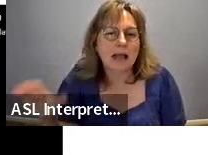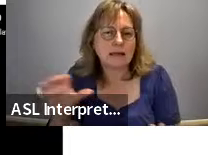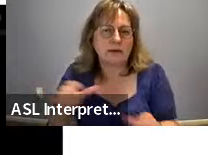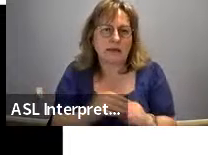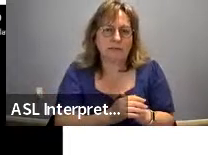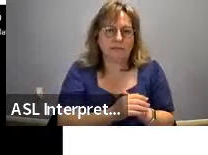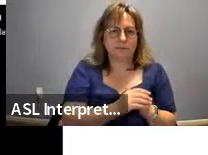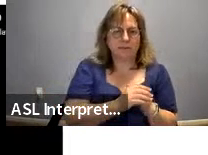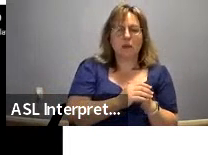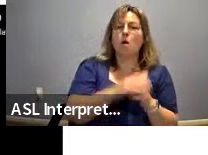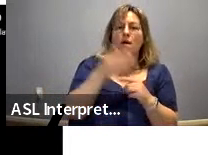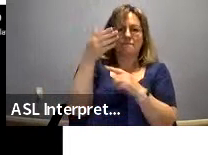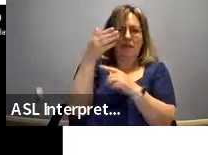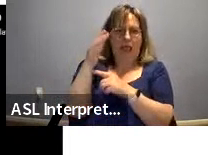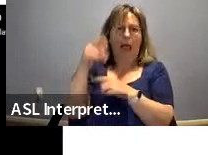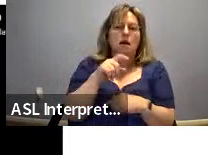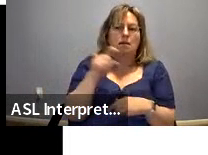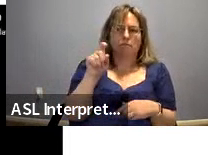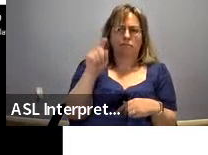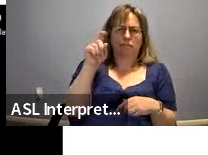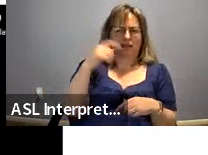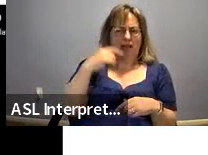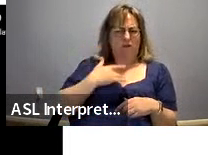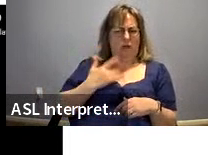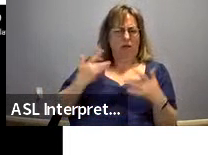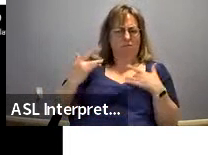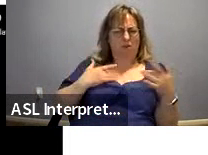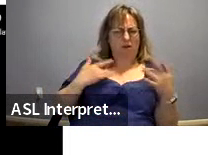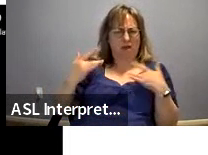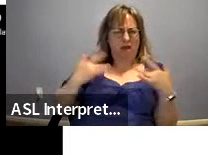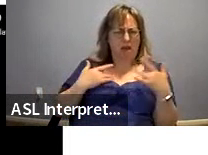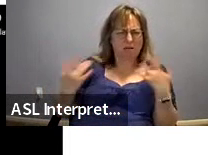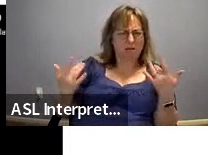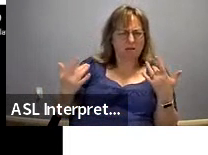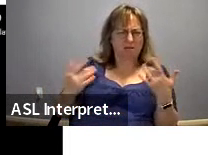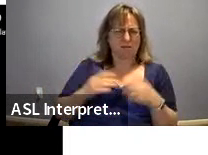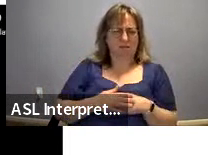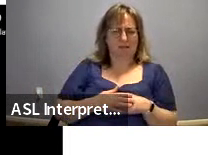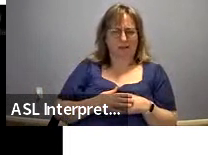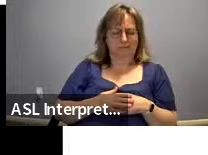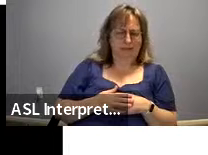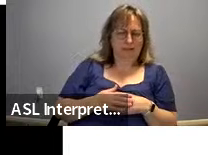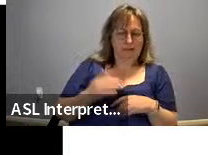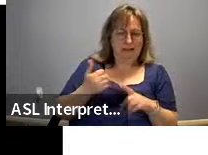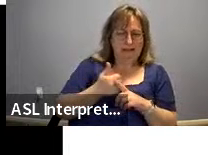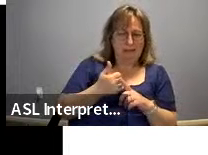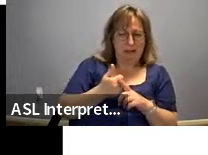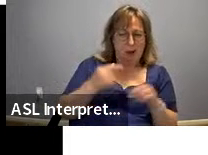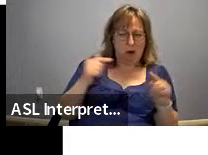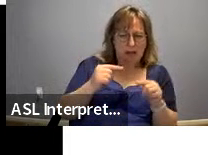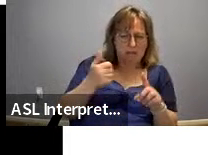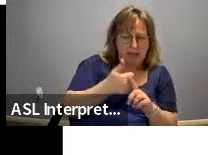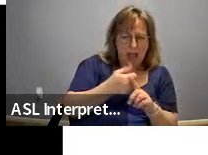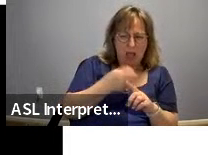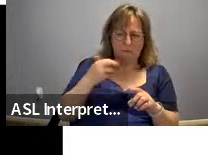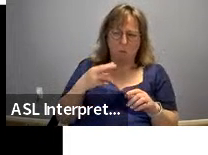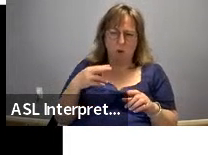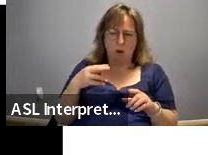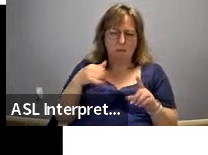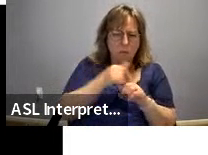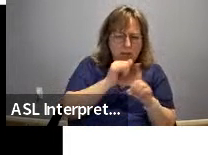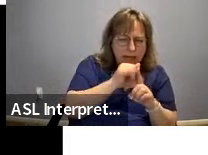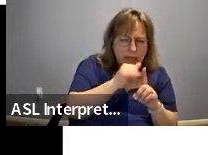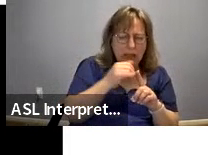view, or that your student may have viewed, like negative sentiments, grief, self-harm, and bullying. So any of these things